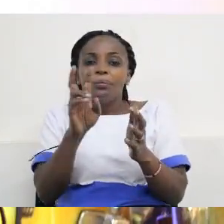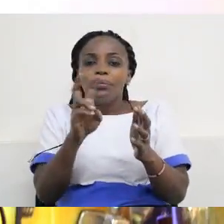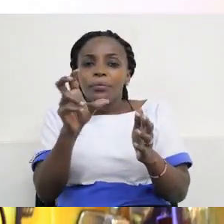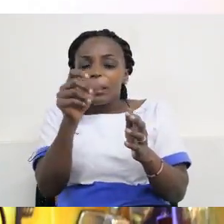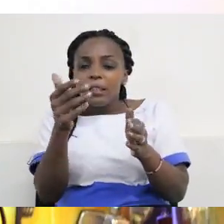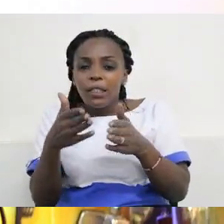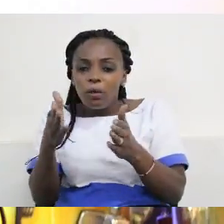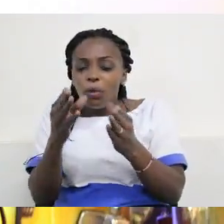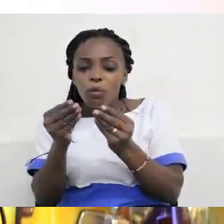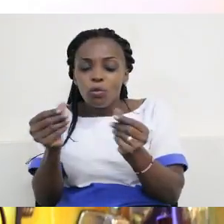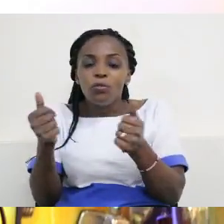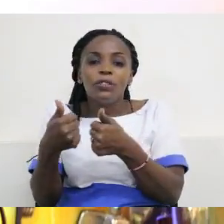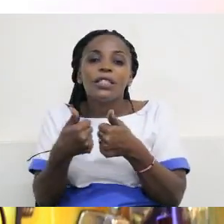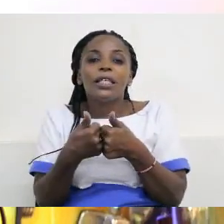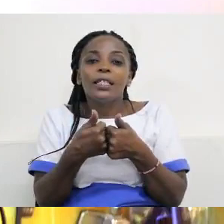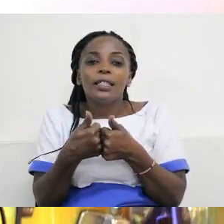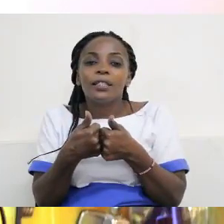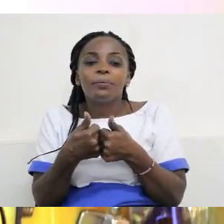of dealing with challenges,